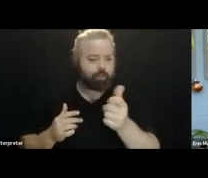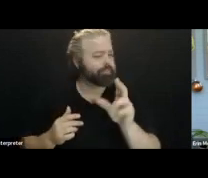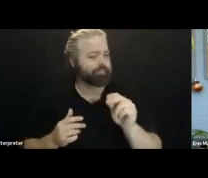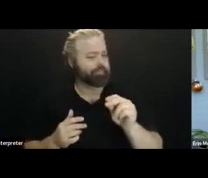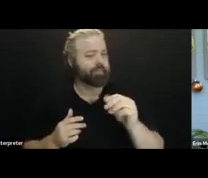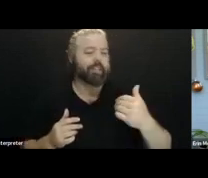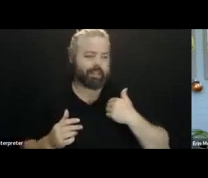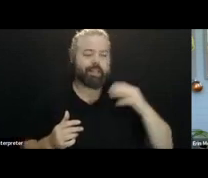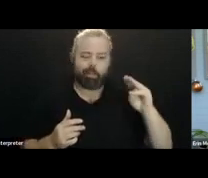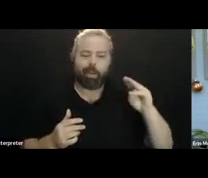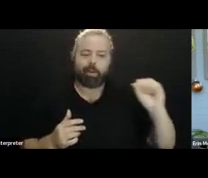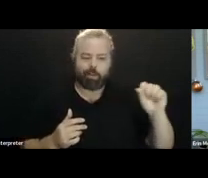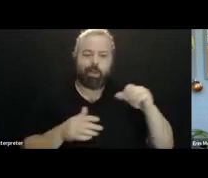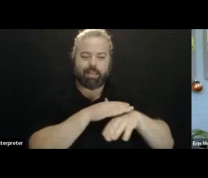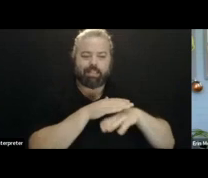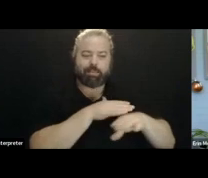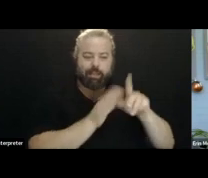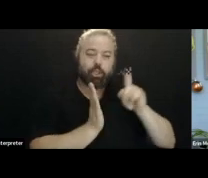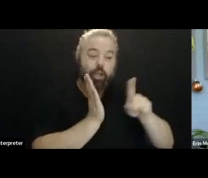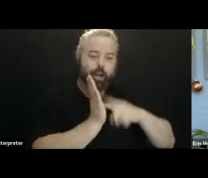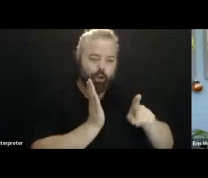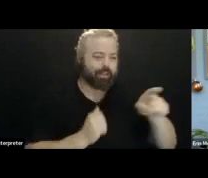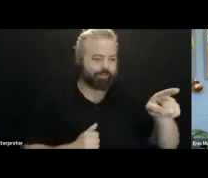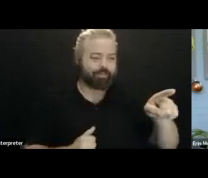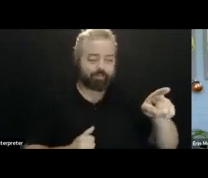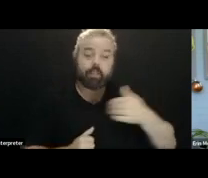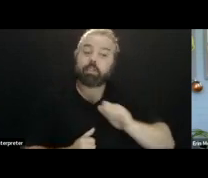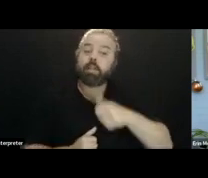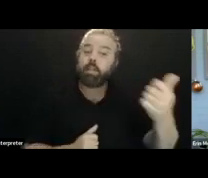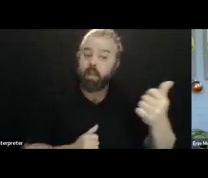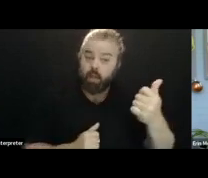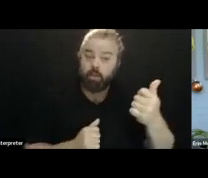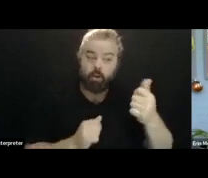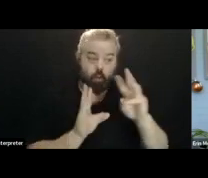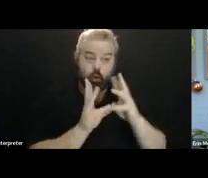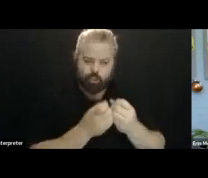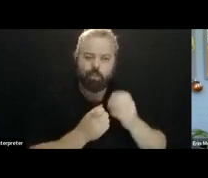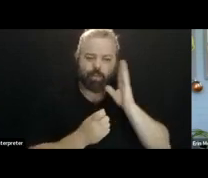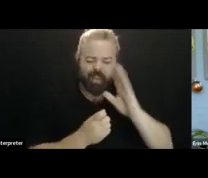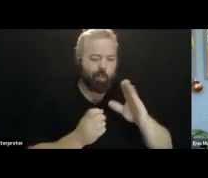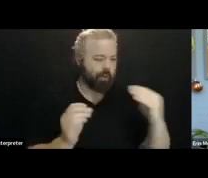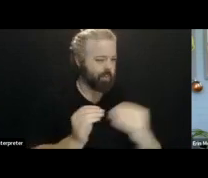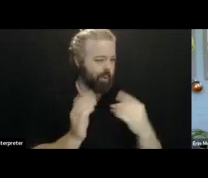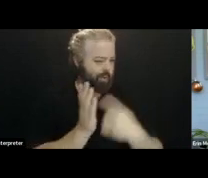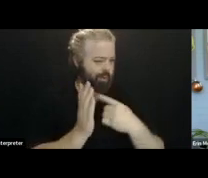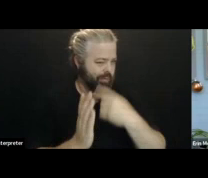Microsoft Accessibility Checker, and there is another session that will dive much deeper into the accessibility checkers,